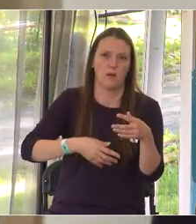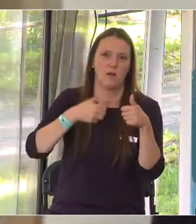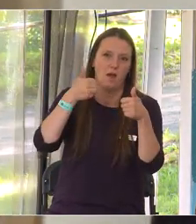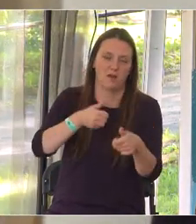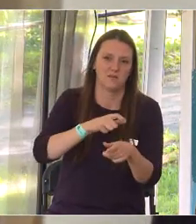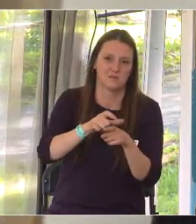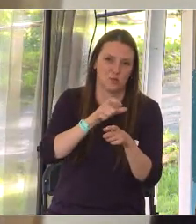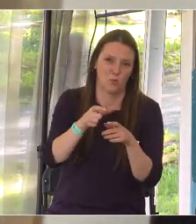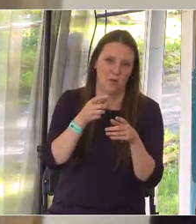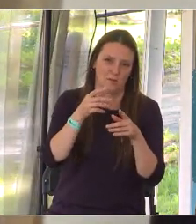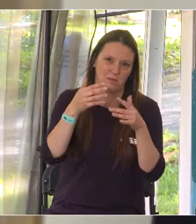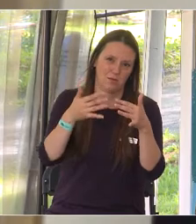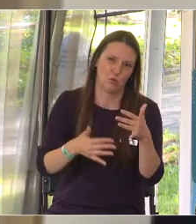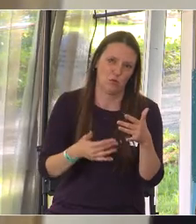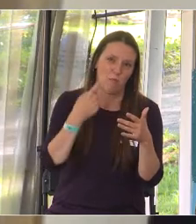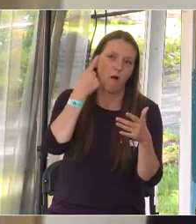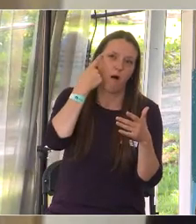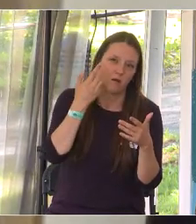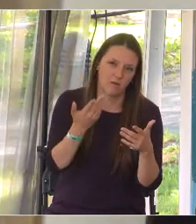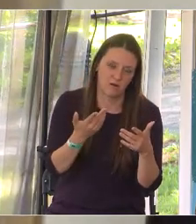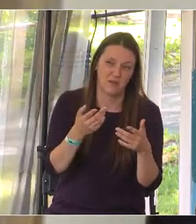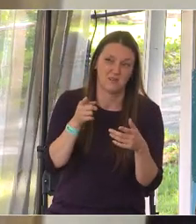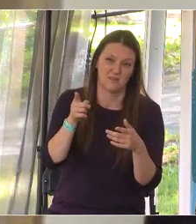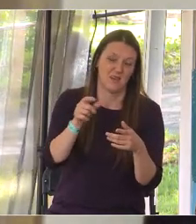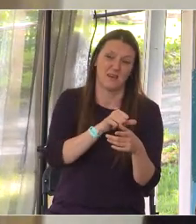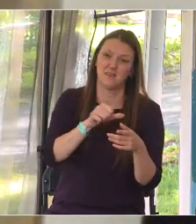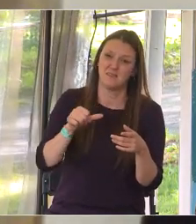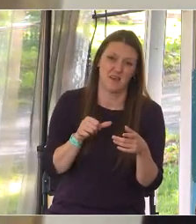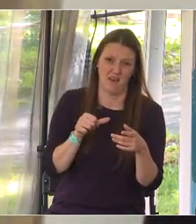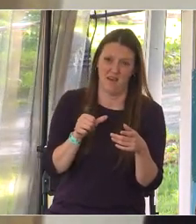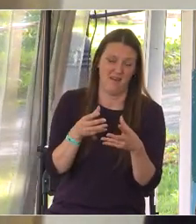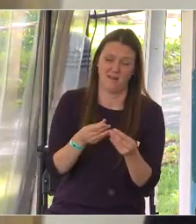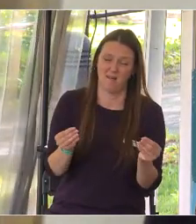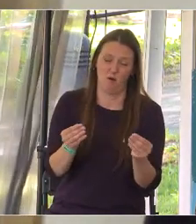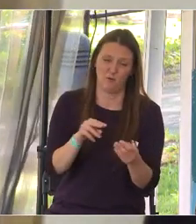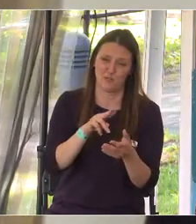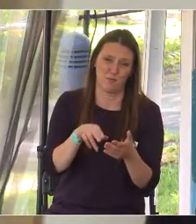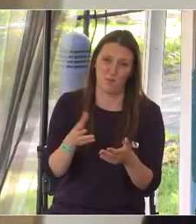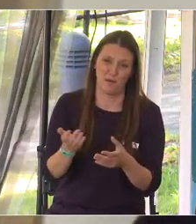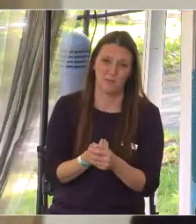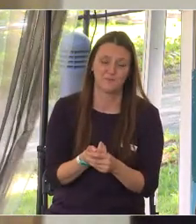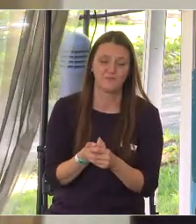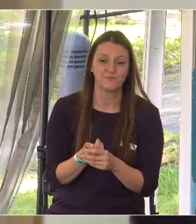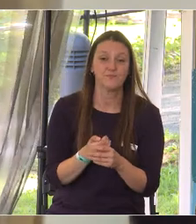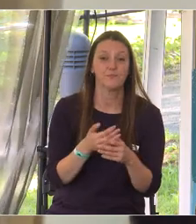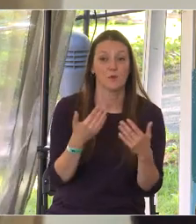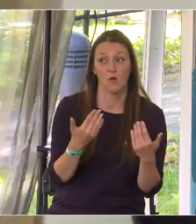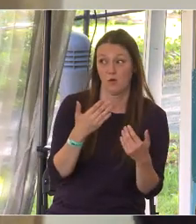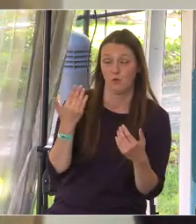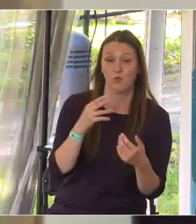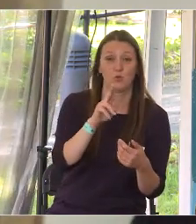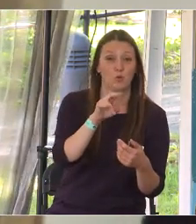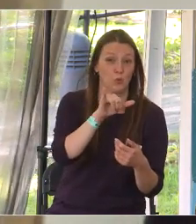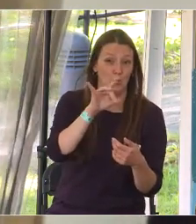is, it's a problem that is not going to go on the way that's up. But if you're going to say, how come you